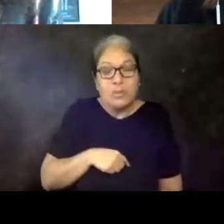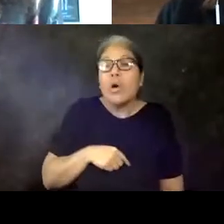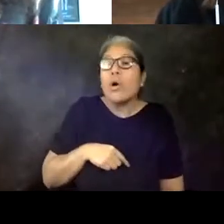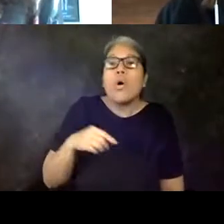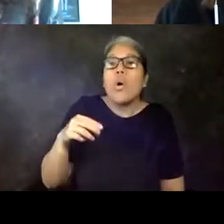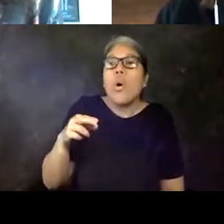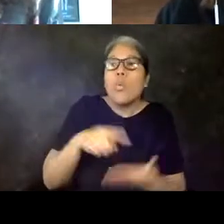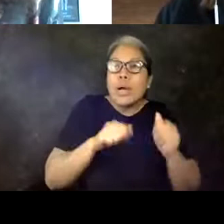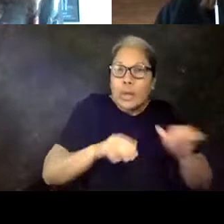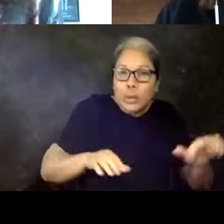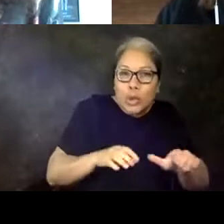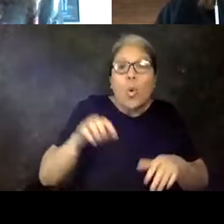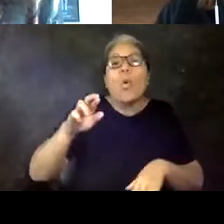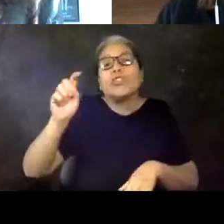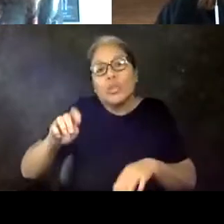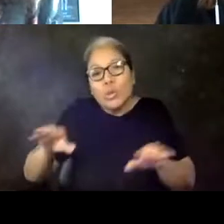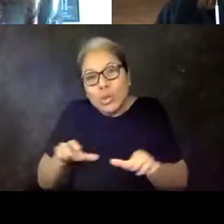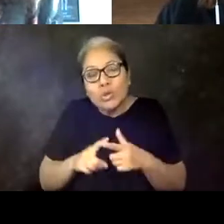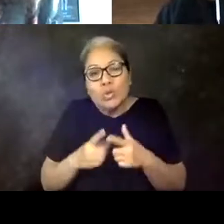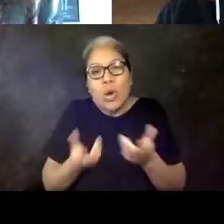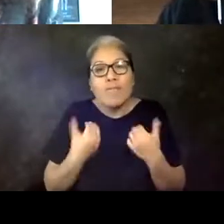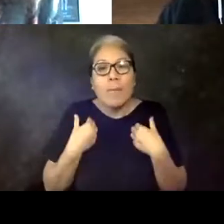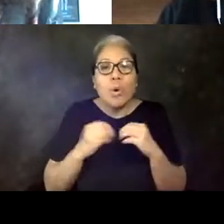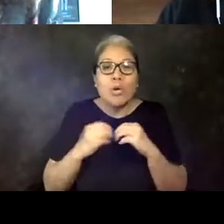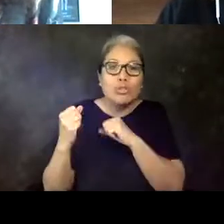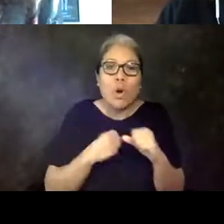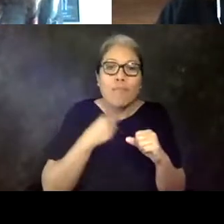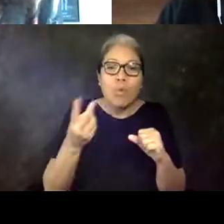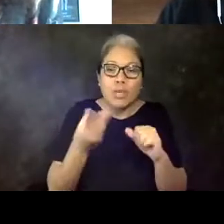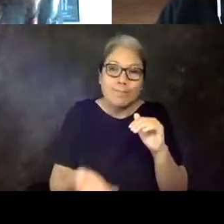do to build a stronger voice?